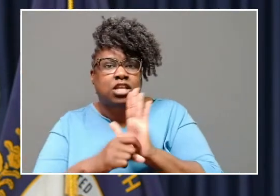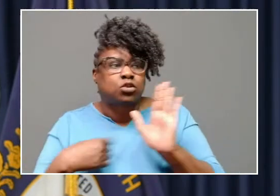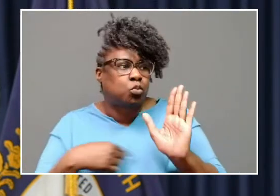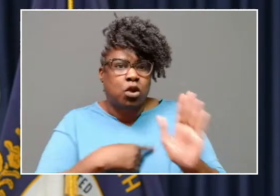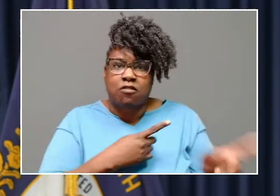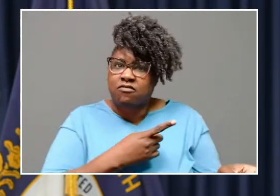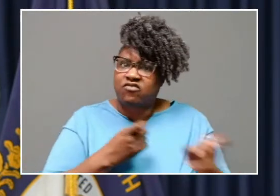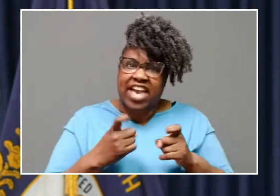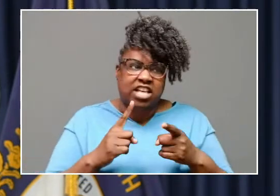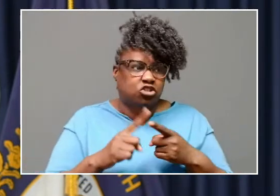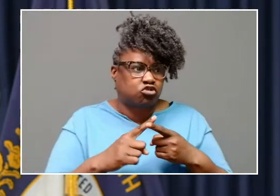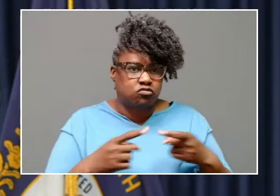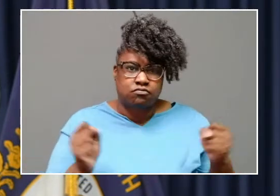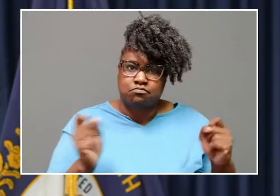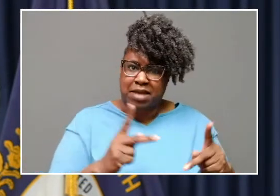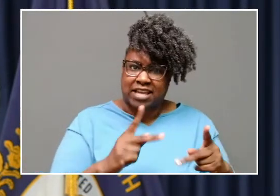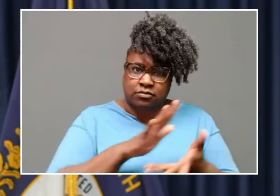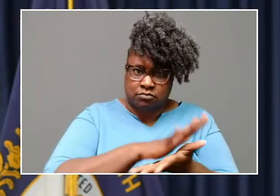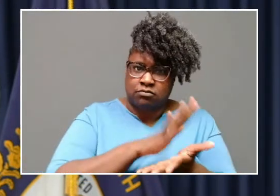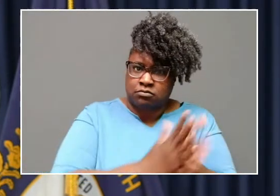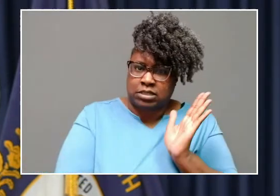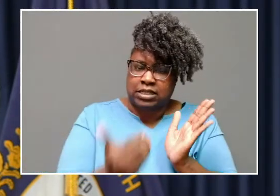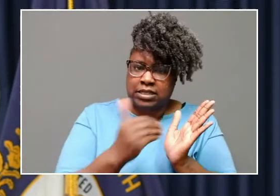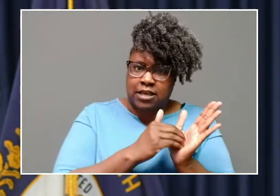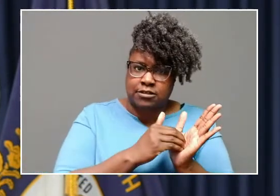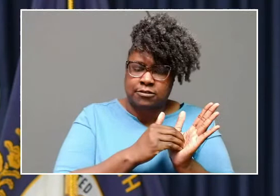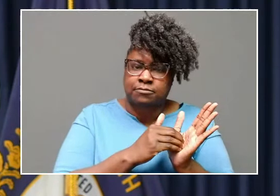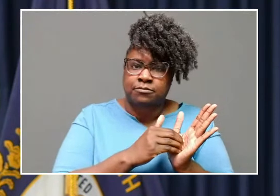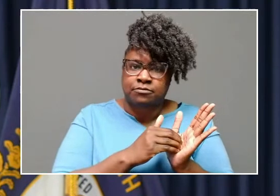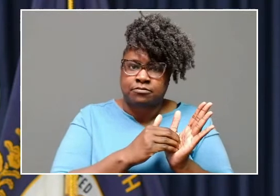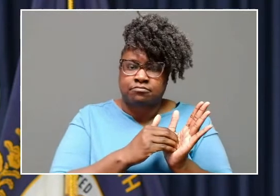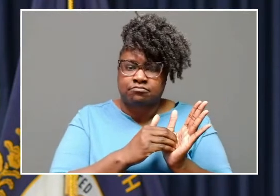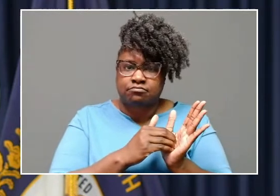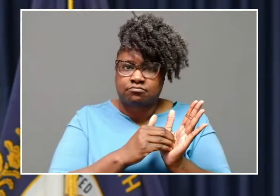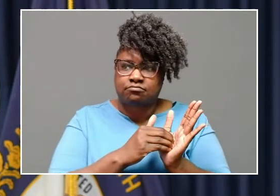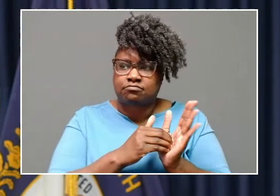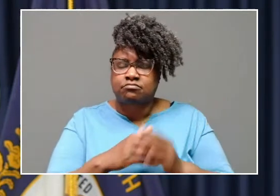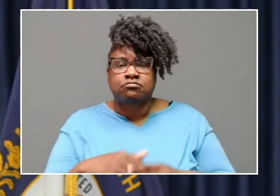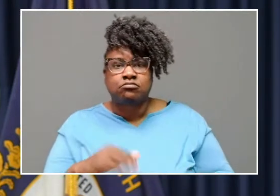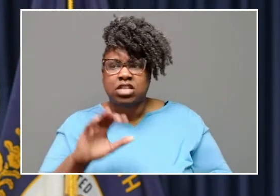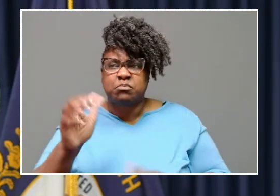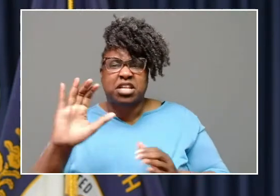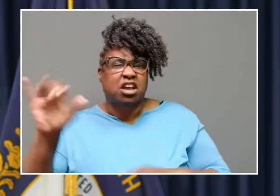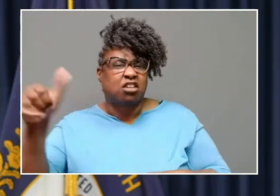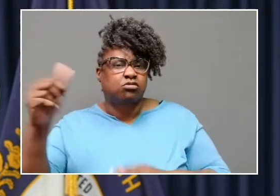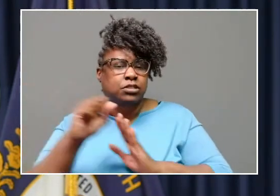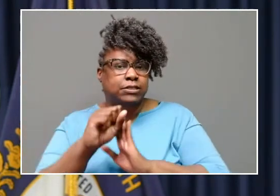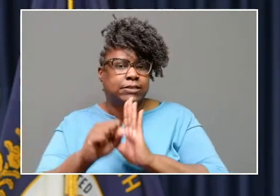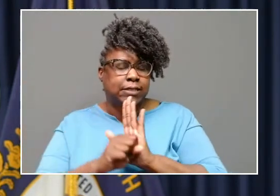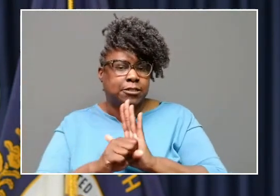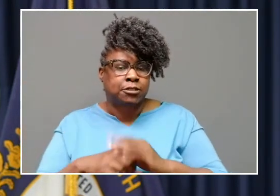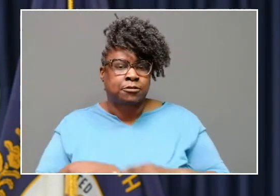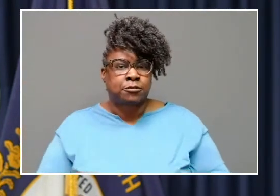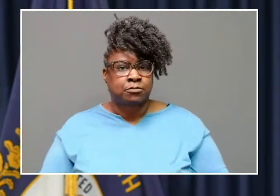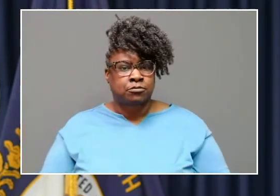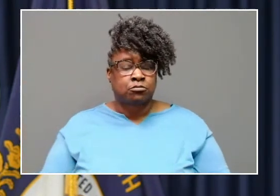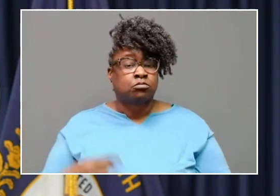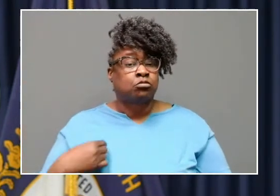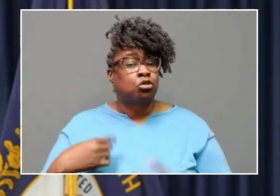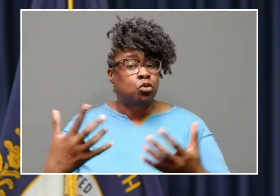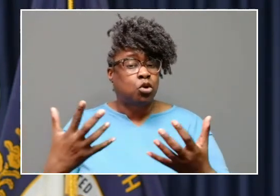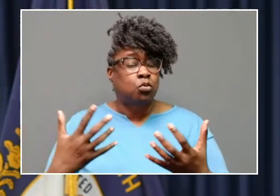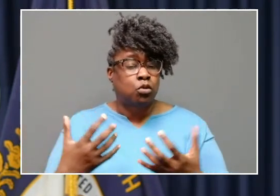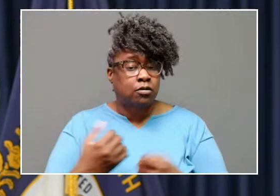district in before any other state. We want to make sure that we are truly creating